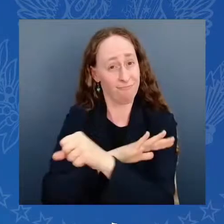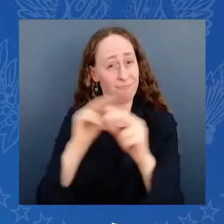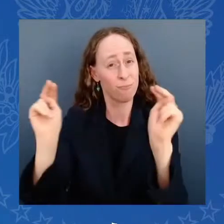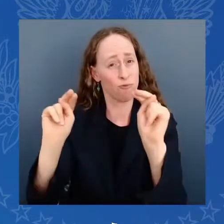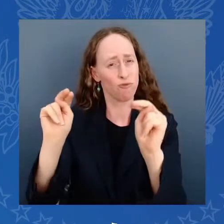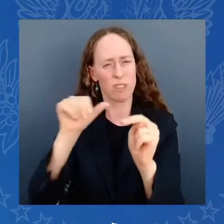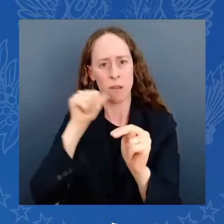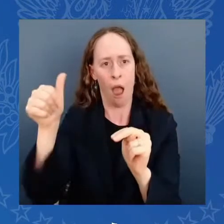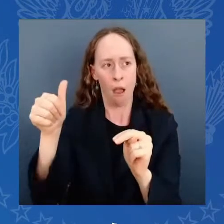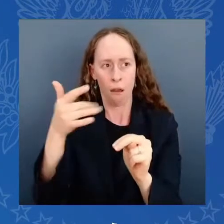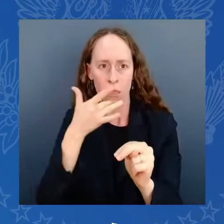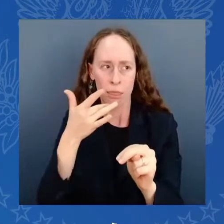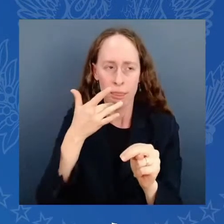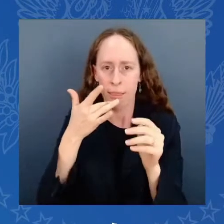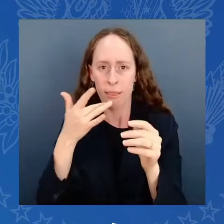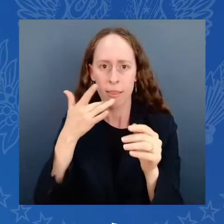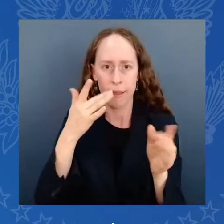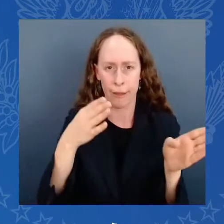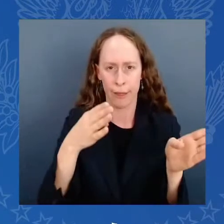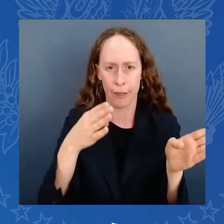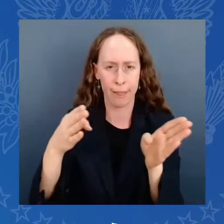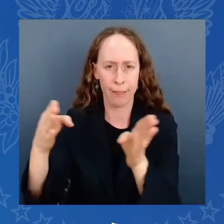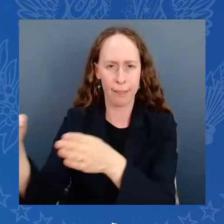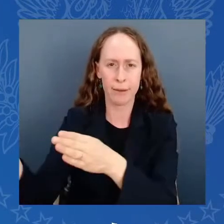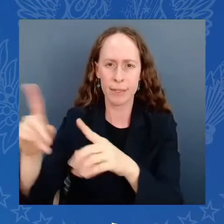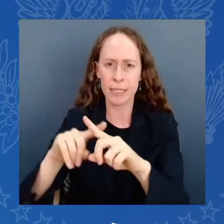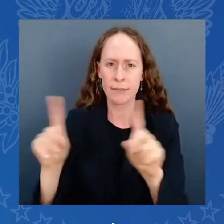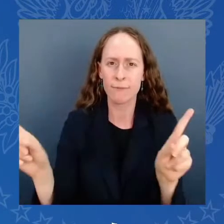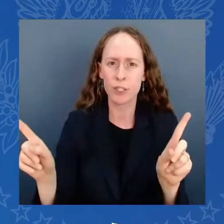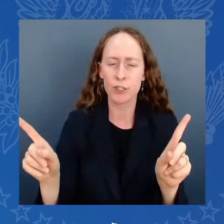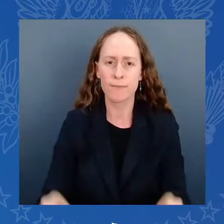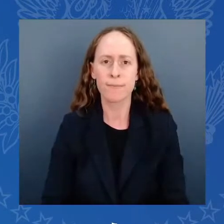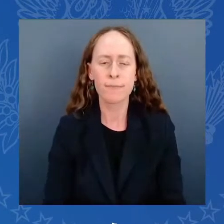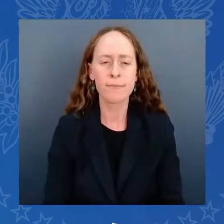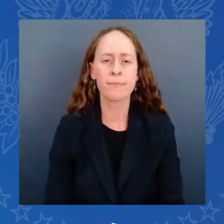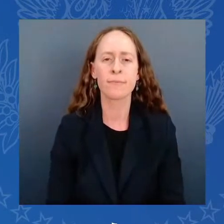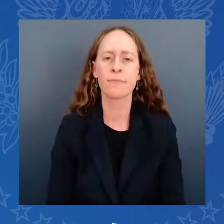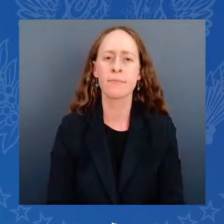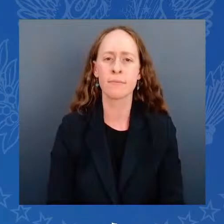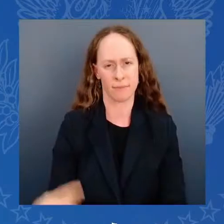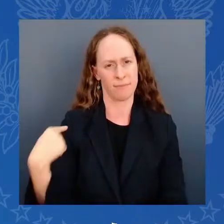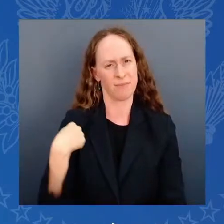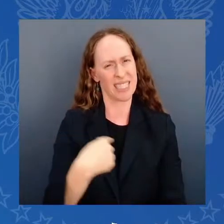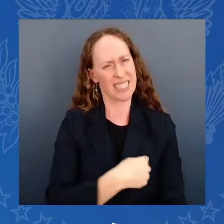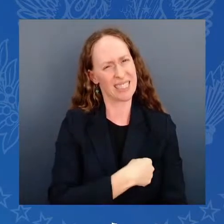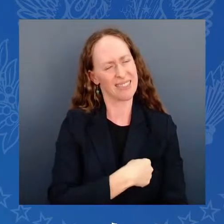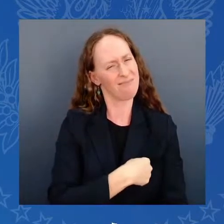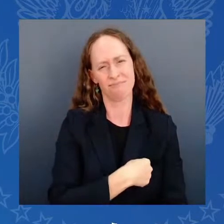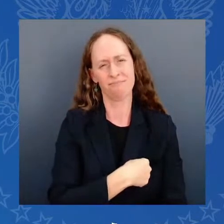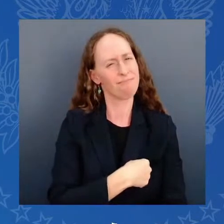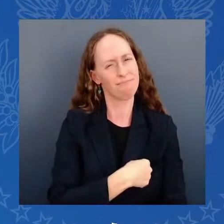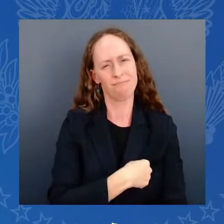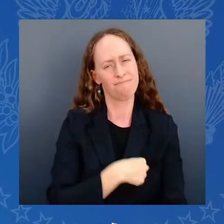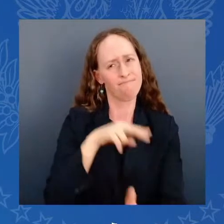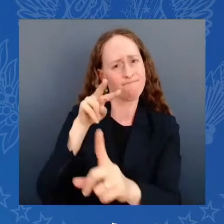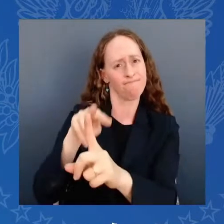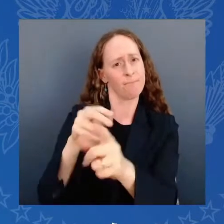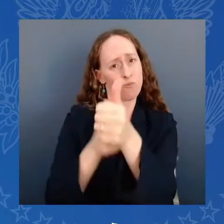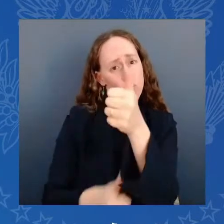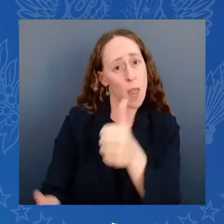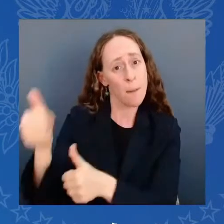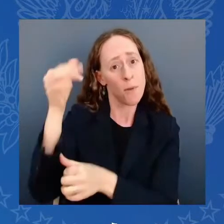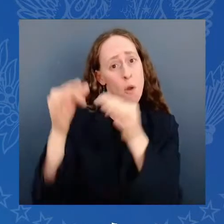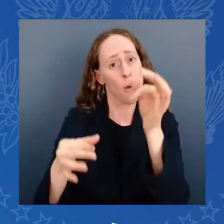nation, that they are expected to be wholly accountable under the law. The President is no